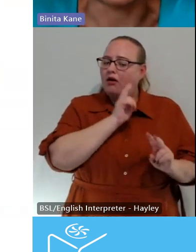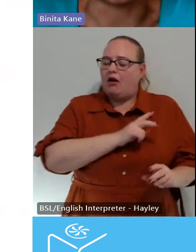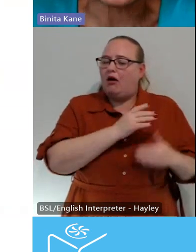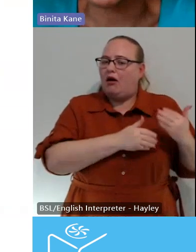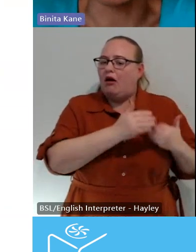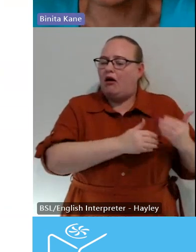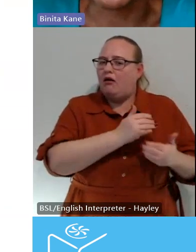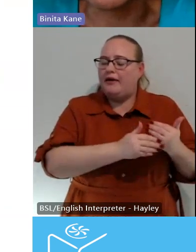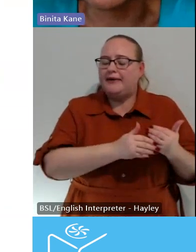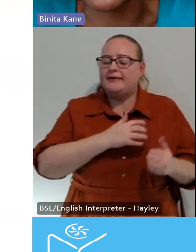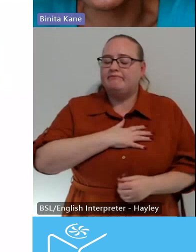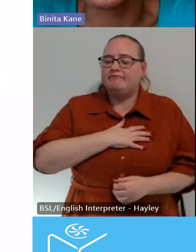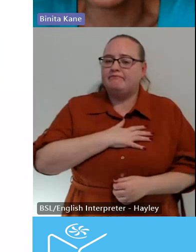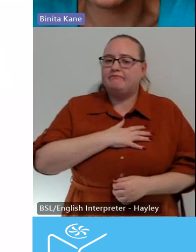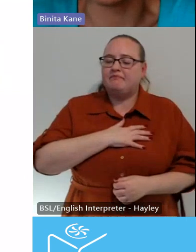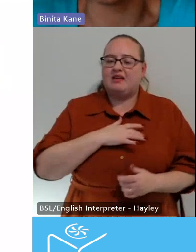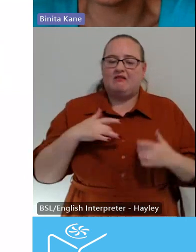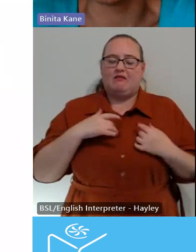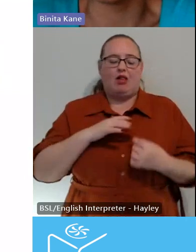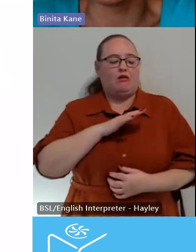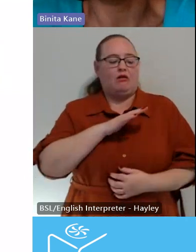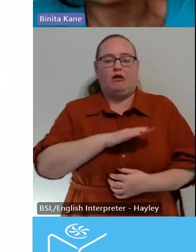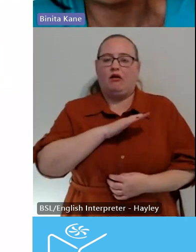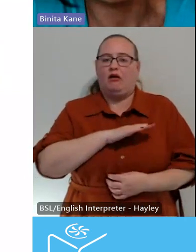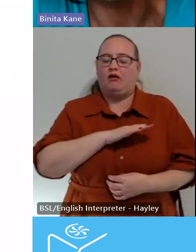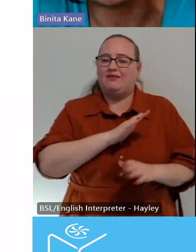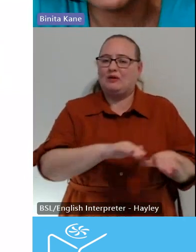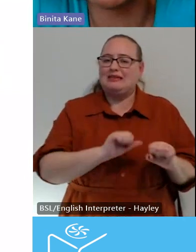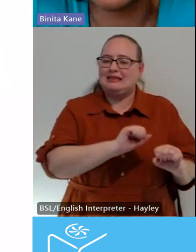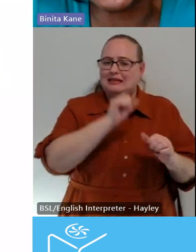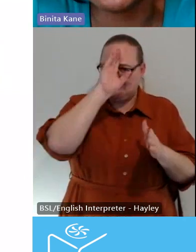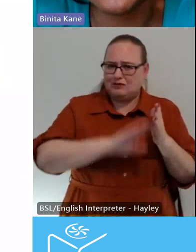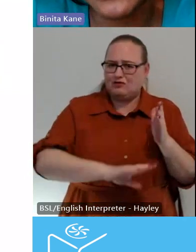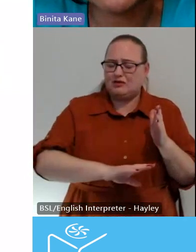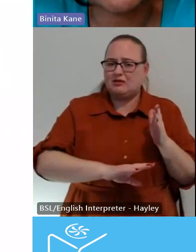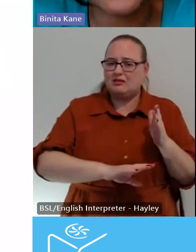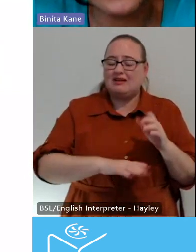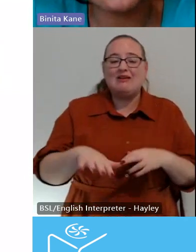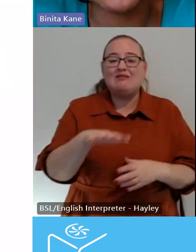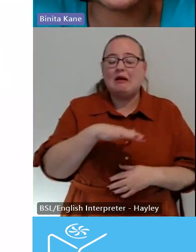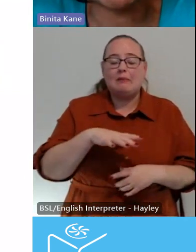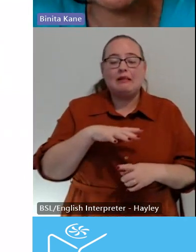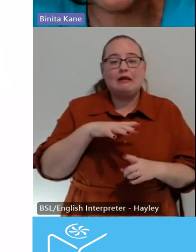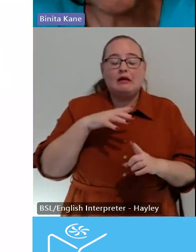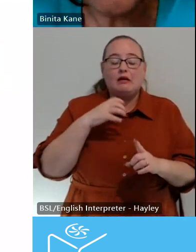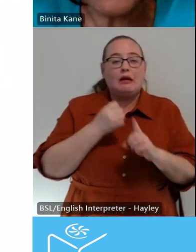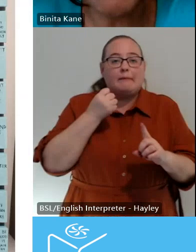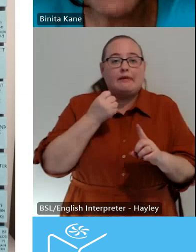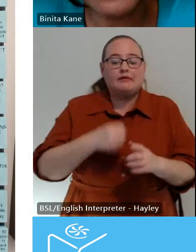heartbreaking, it's just heartbreaking for the kids and huge impact on families as well. Next slide.